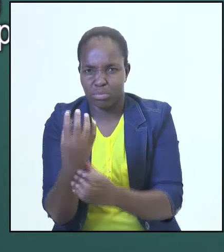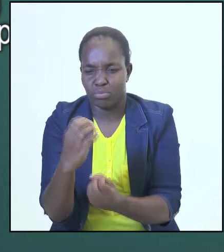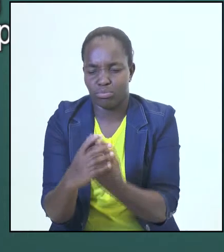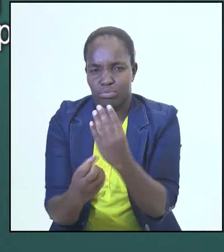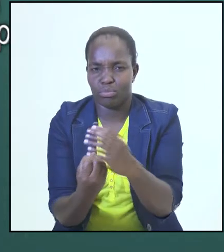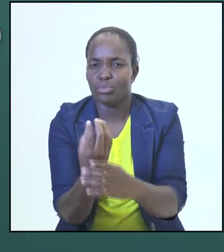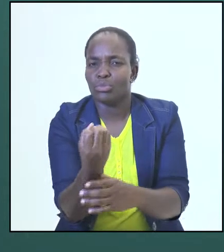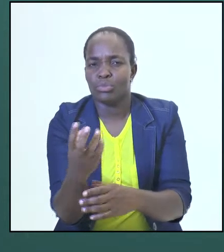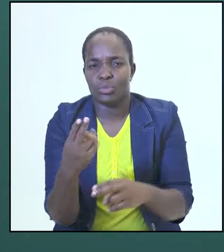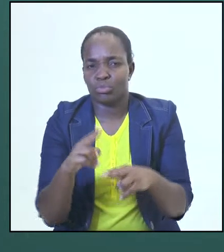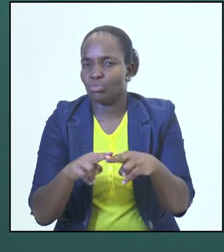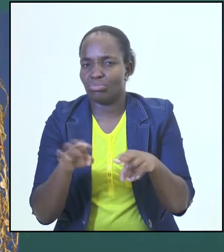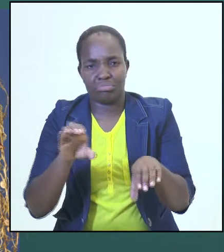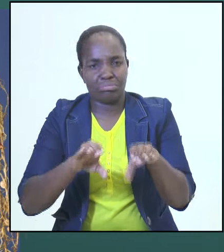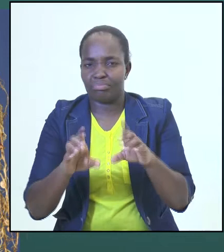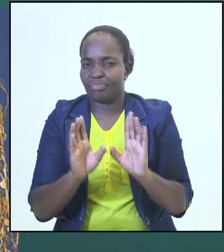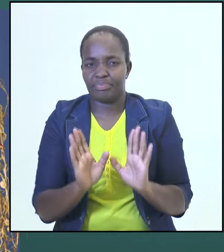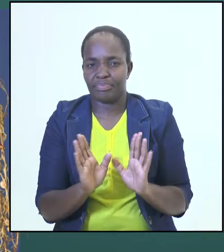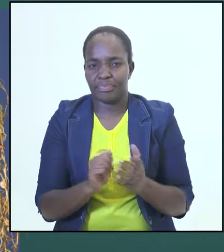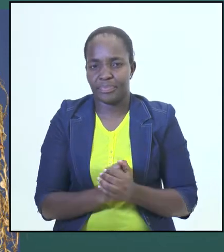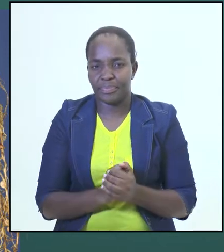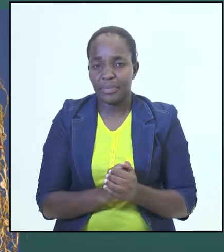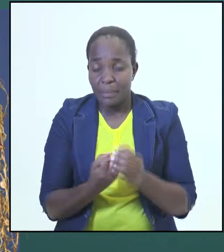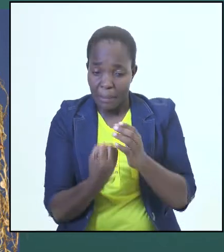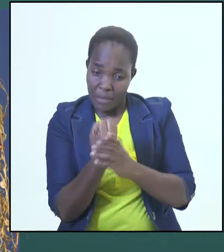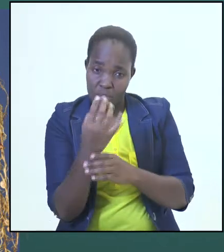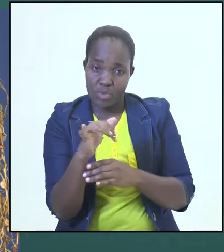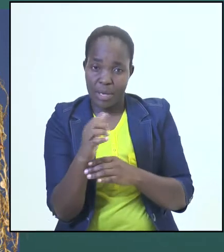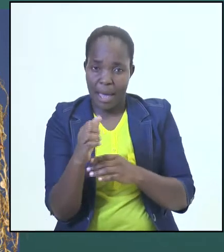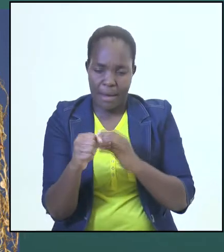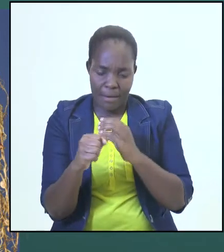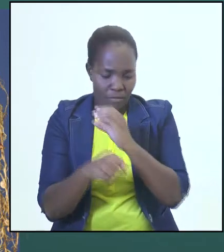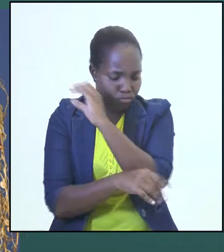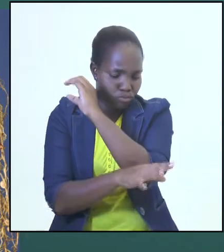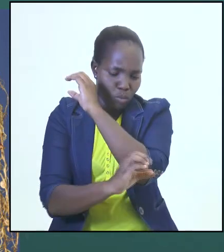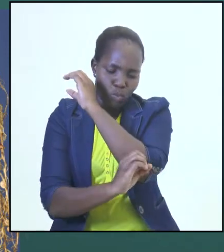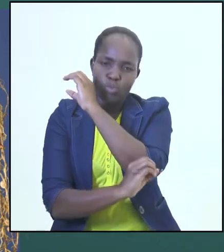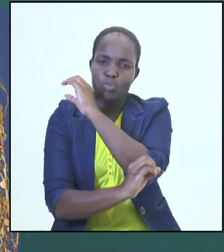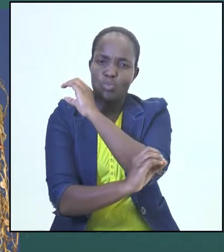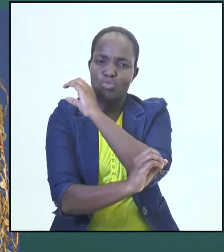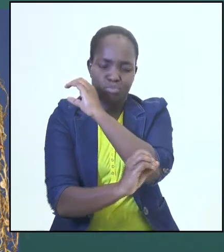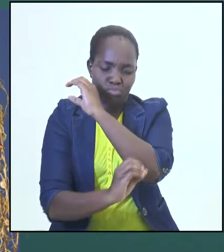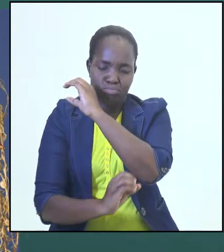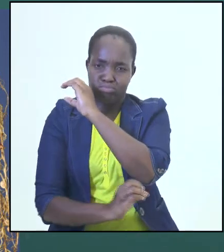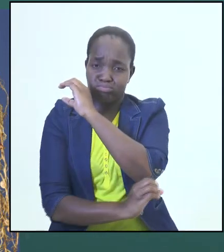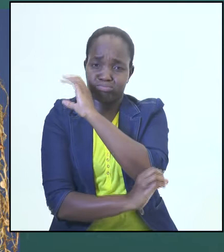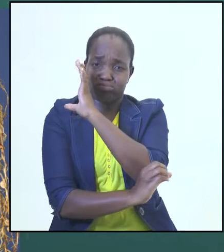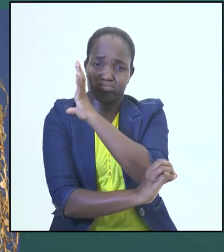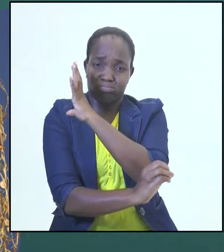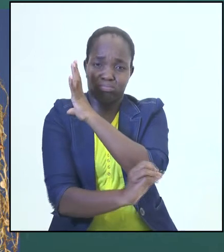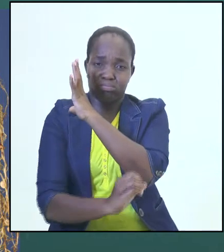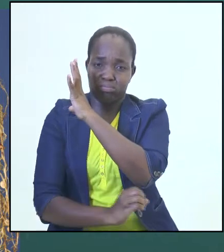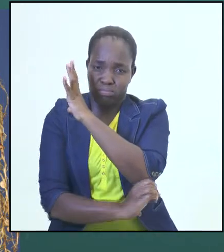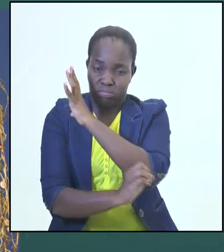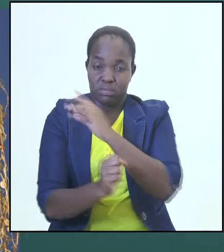industrial fertilizers. These are legume plants that have root nodules. Inside the root nodules, there are